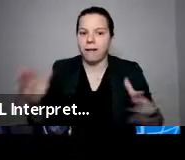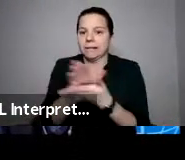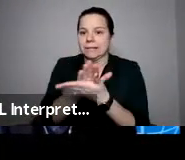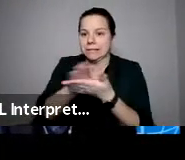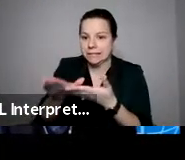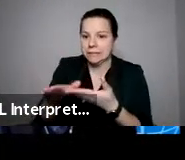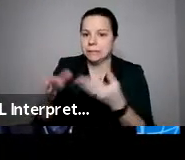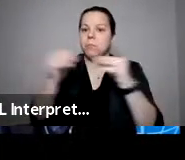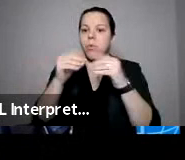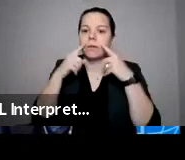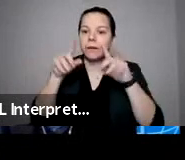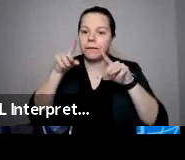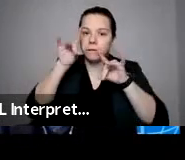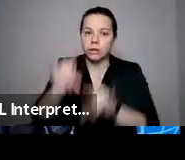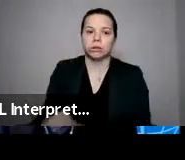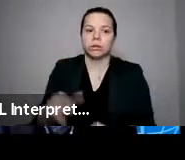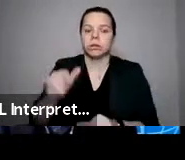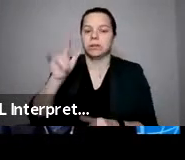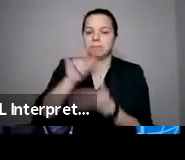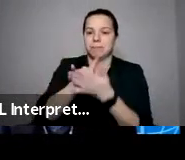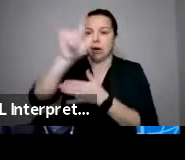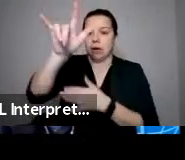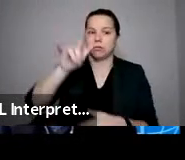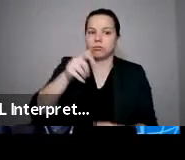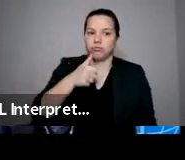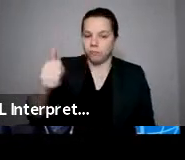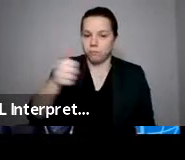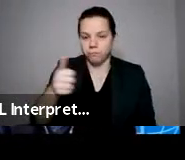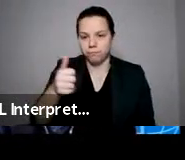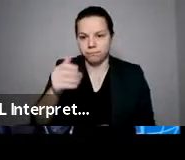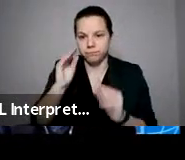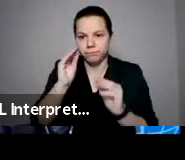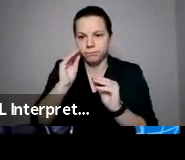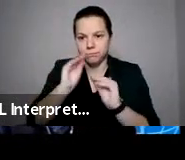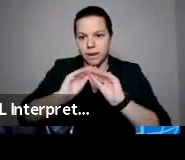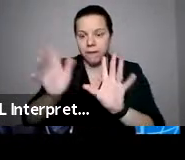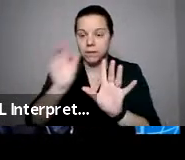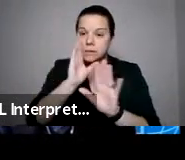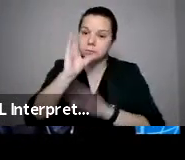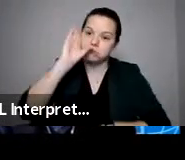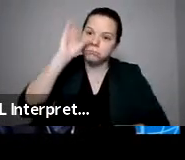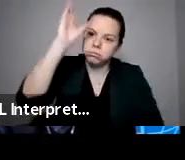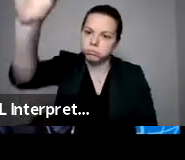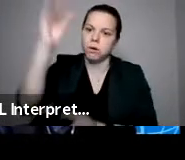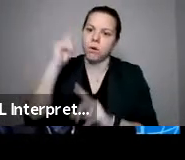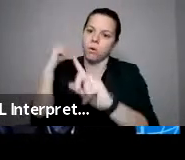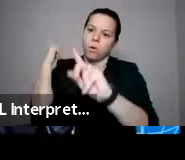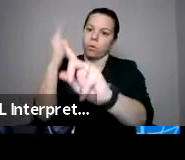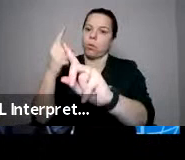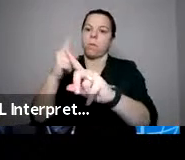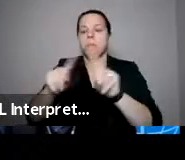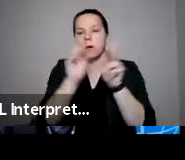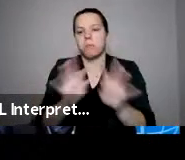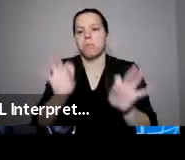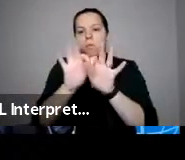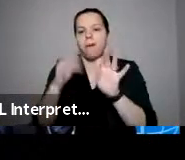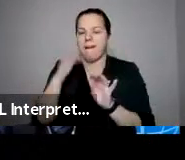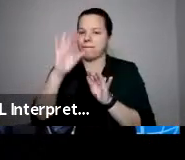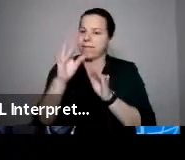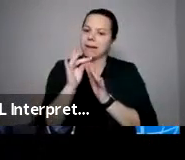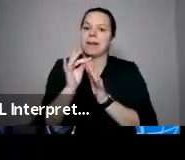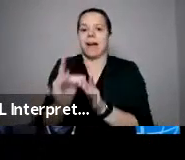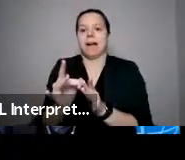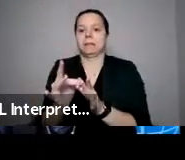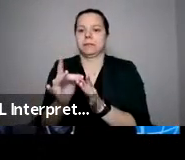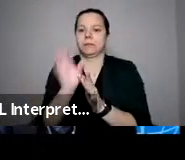transportation. That's obviously a long-term vision, but it's important to have something that one works toward as a guiding star